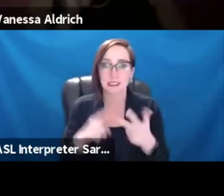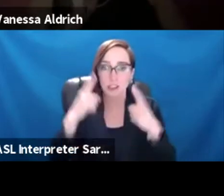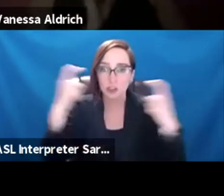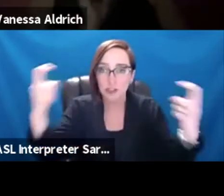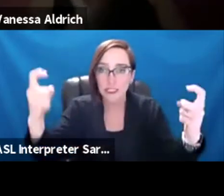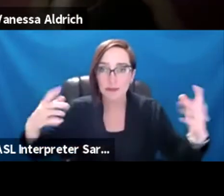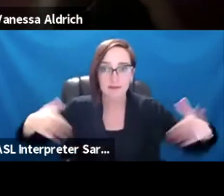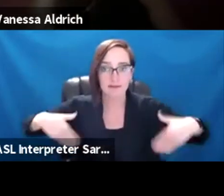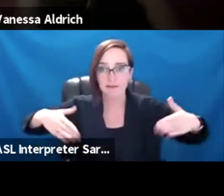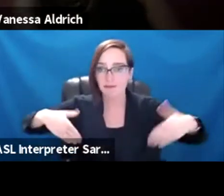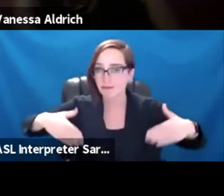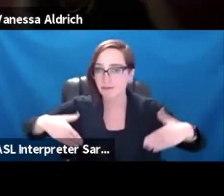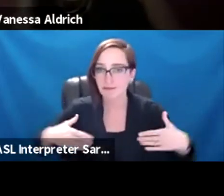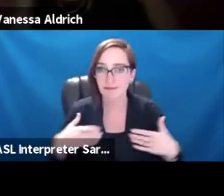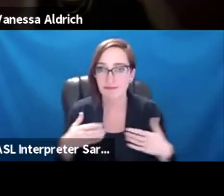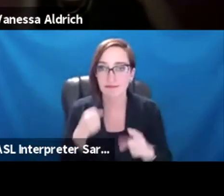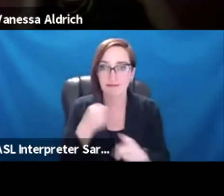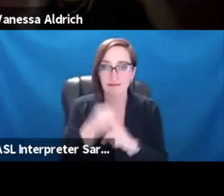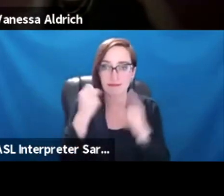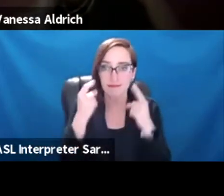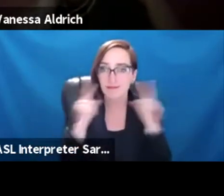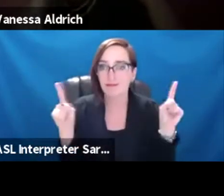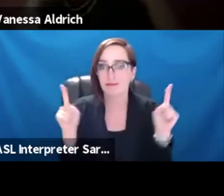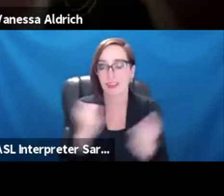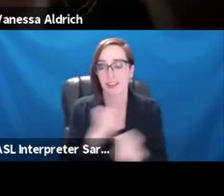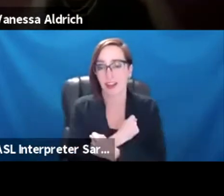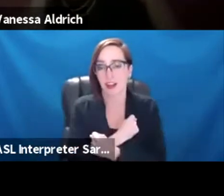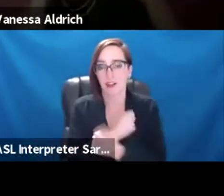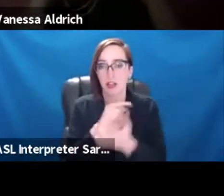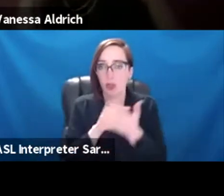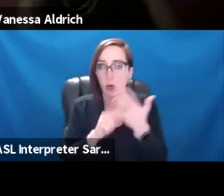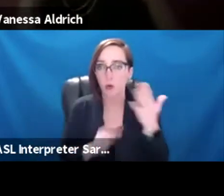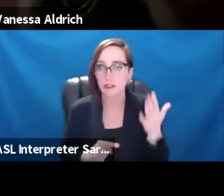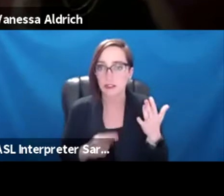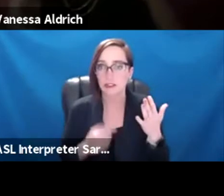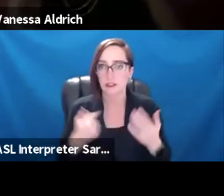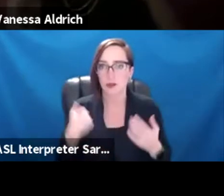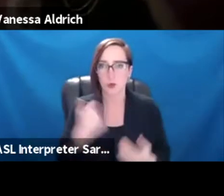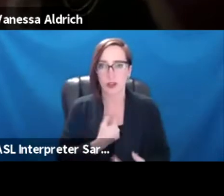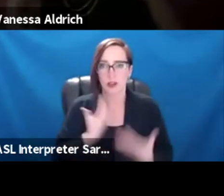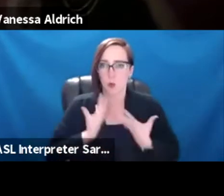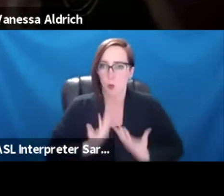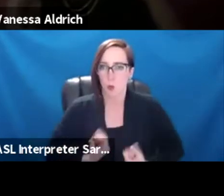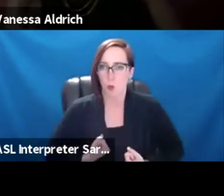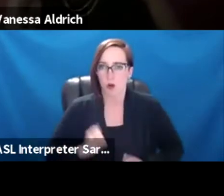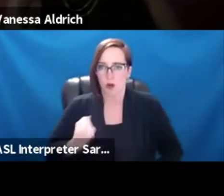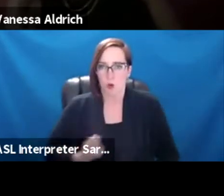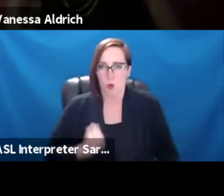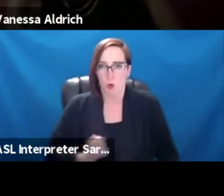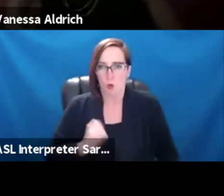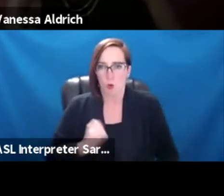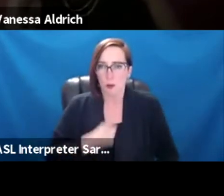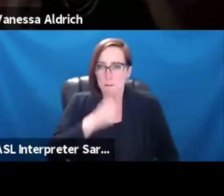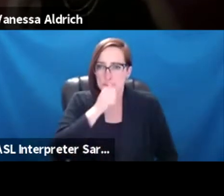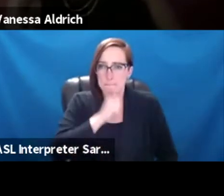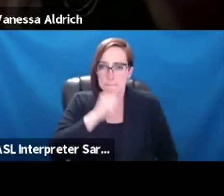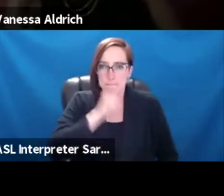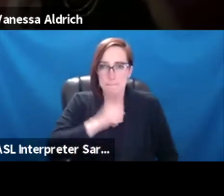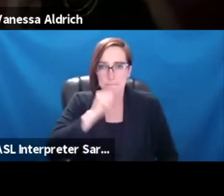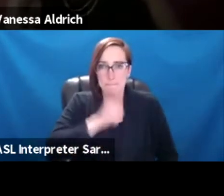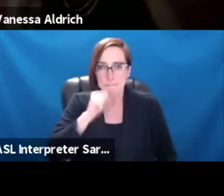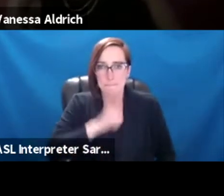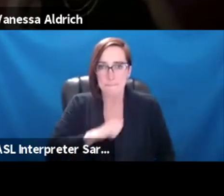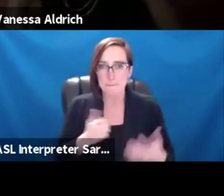dreams. These are things that go unexpressed, unappreciated, and that there